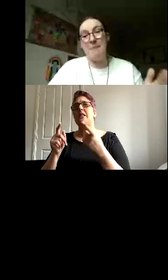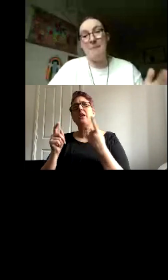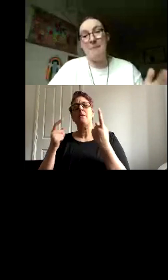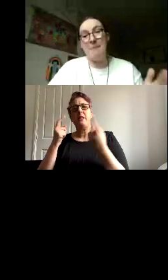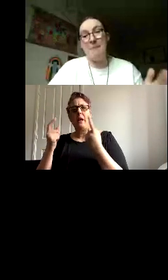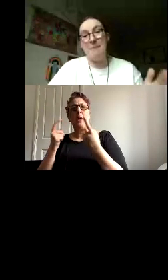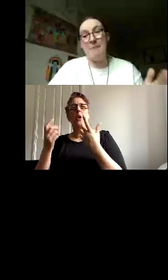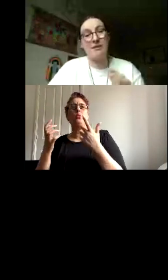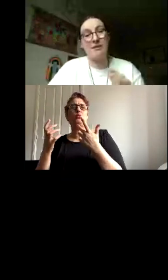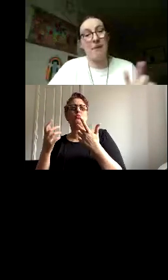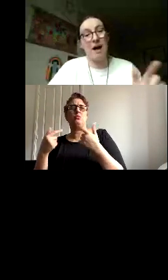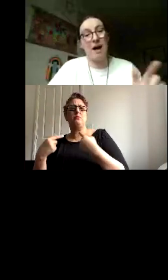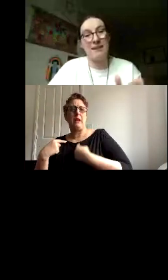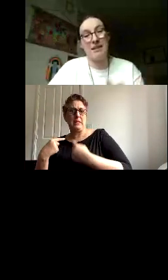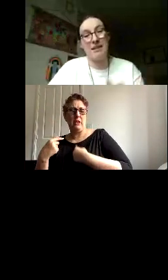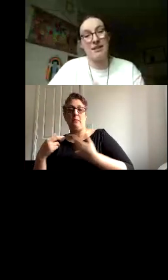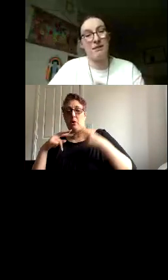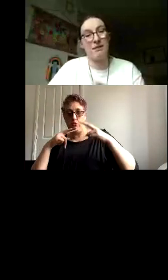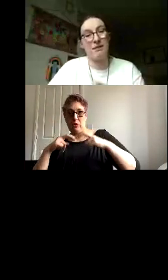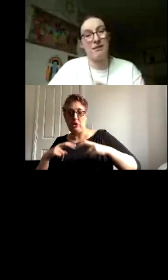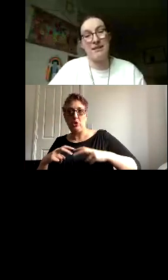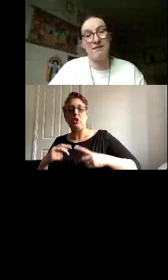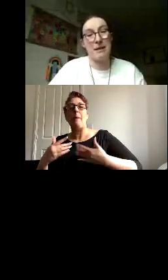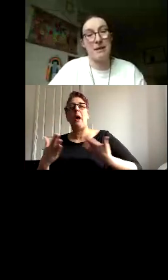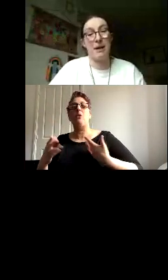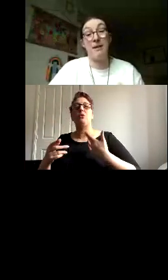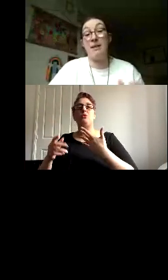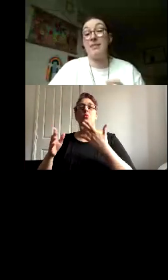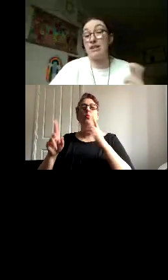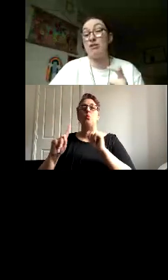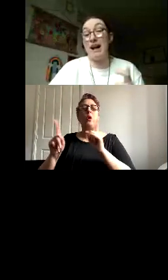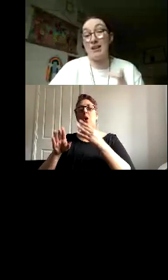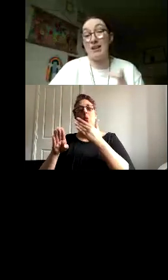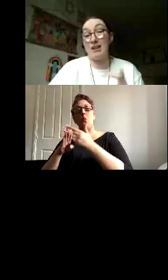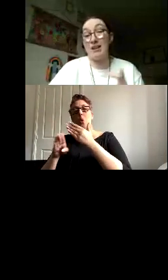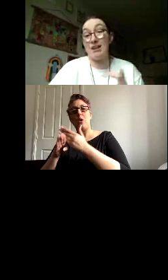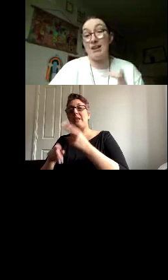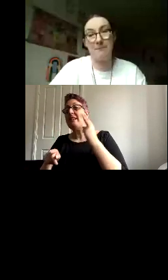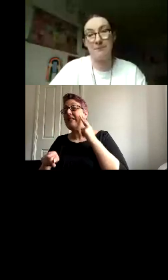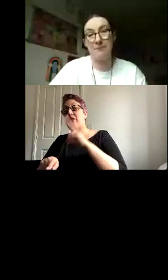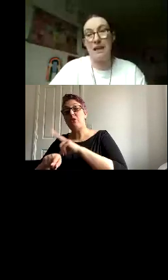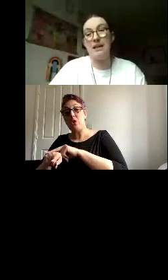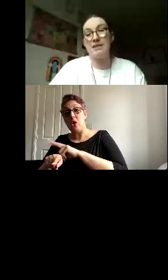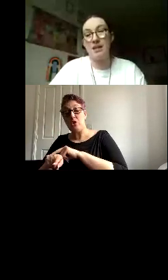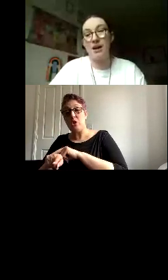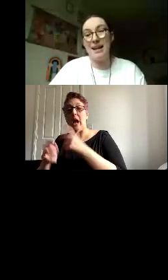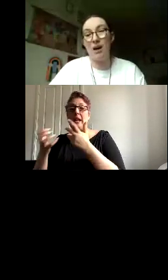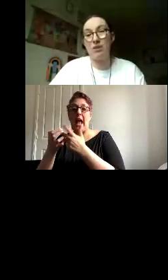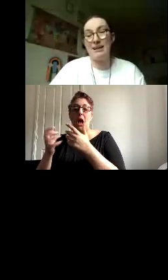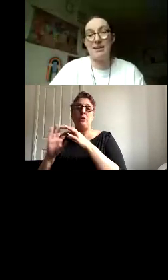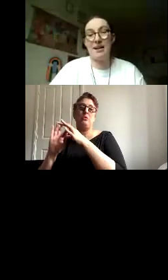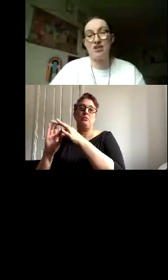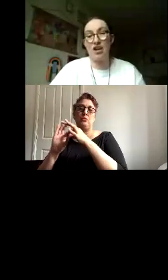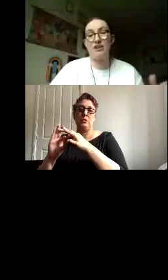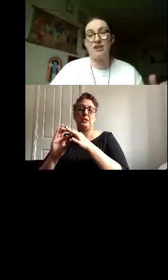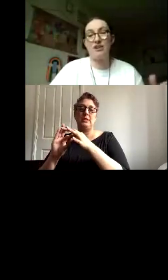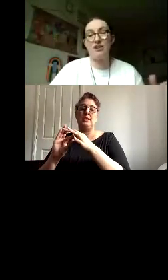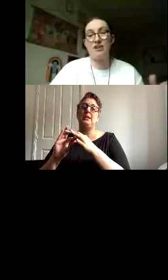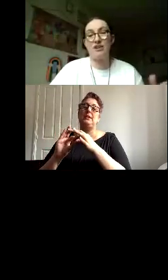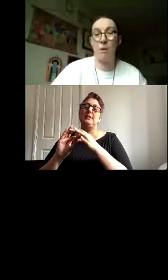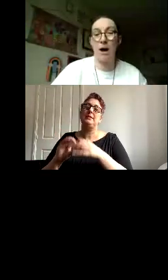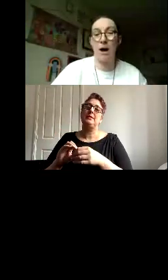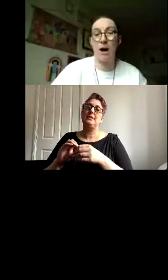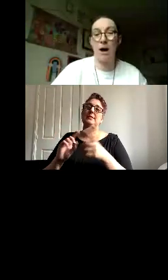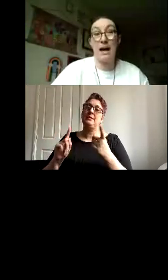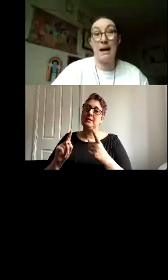and then some other pieces from other deaf people about their interaction with healthcare. Sign Health is a charity which